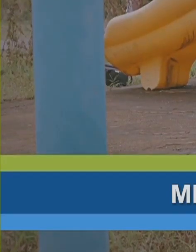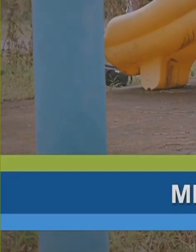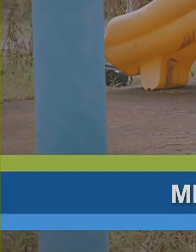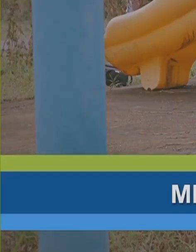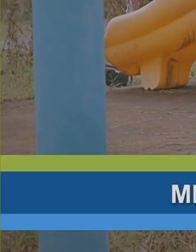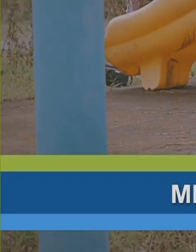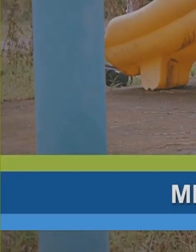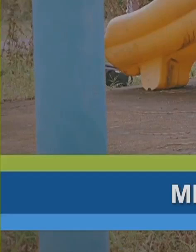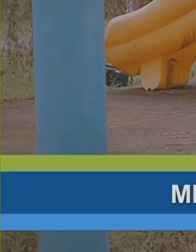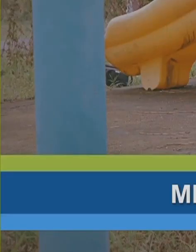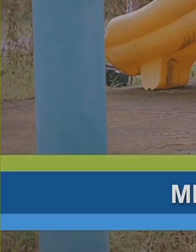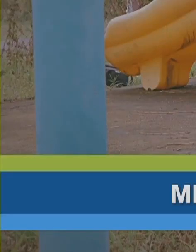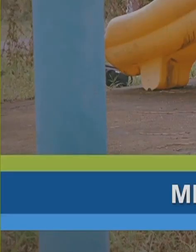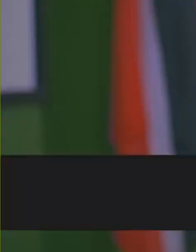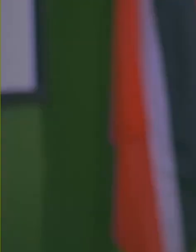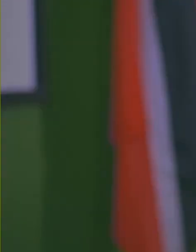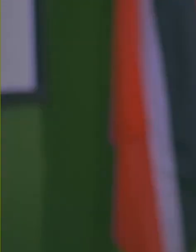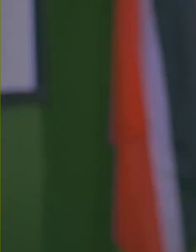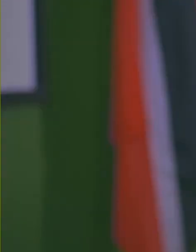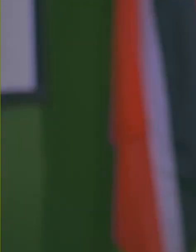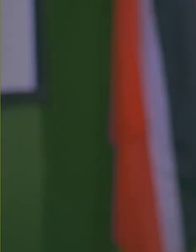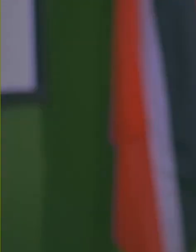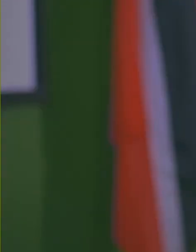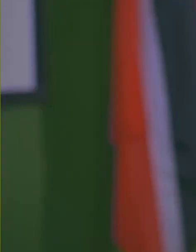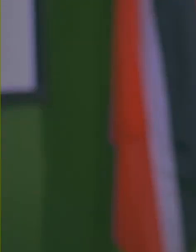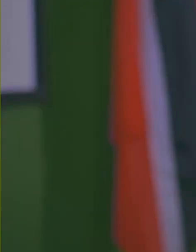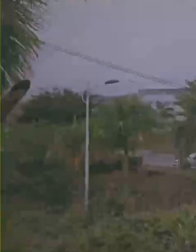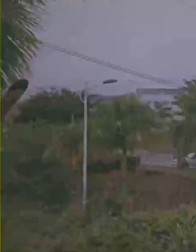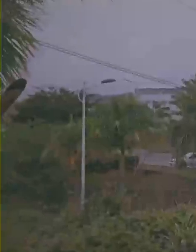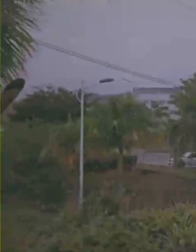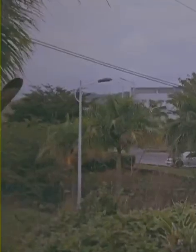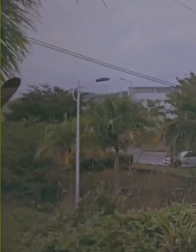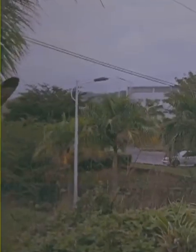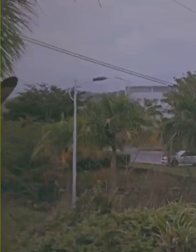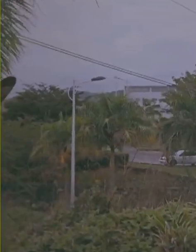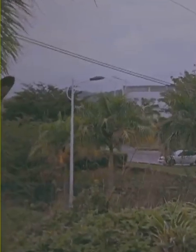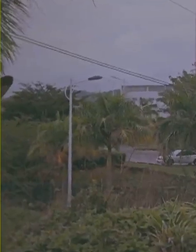2021, I contracted COVID-19. One of the scariest parts in